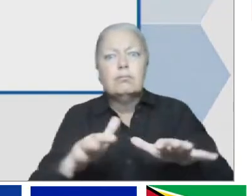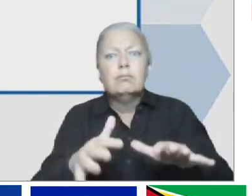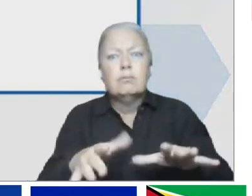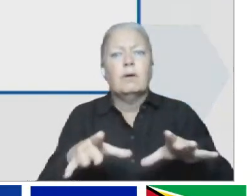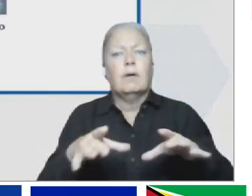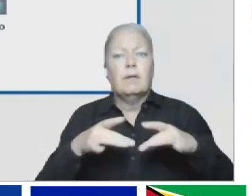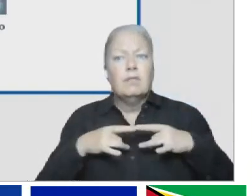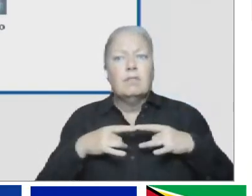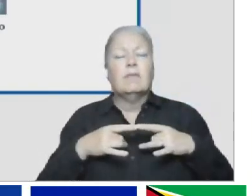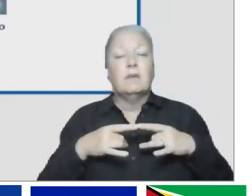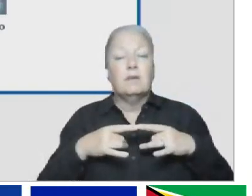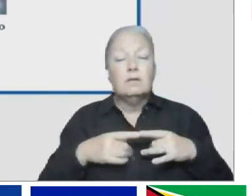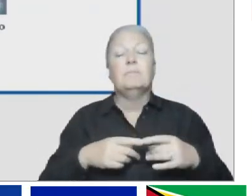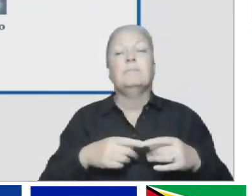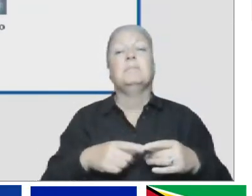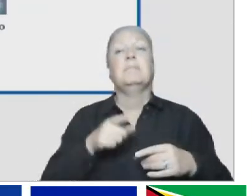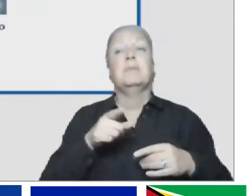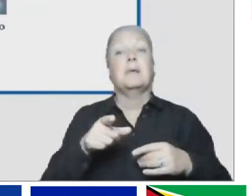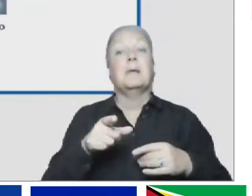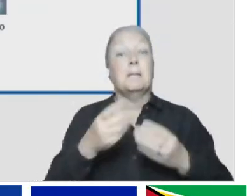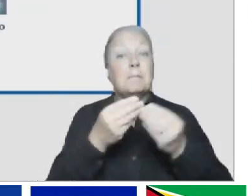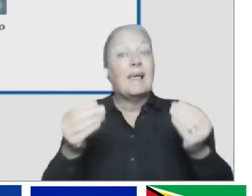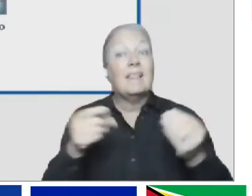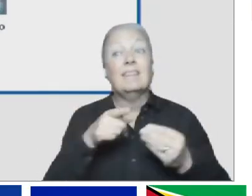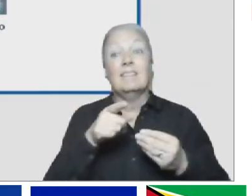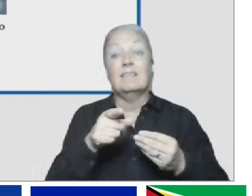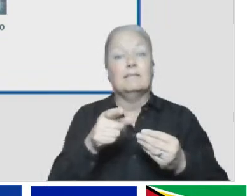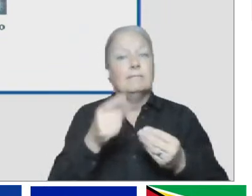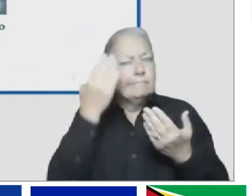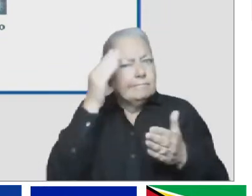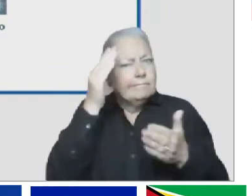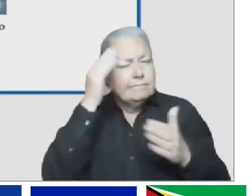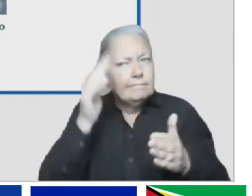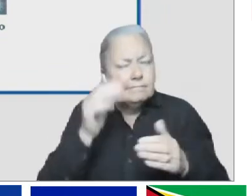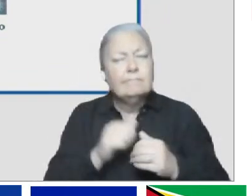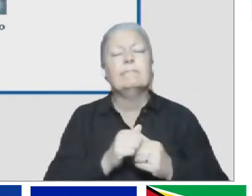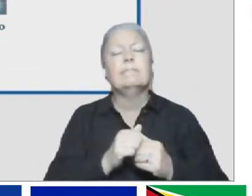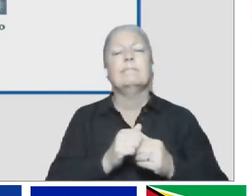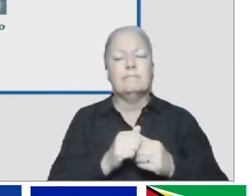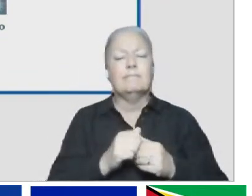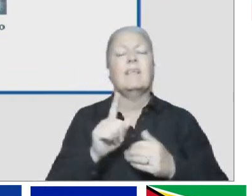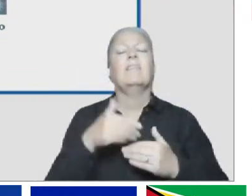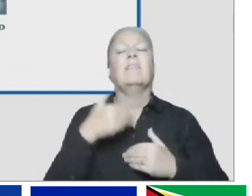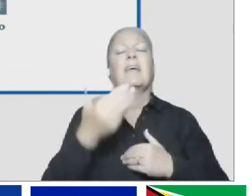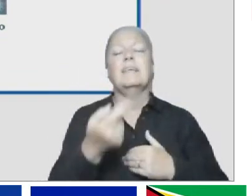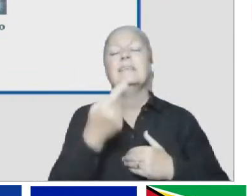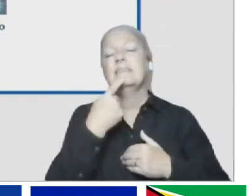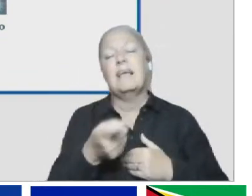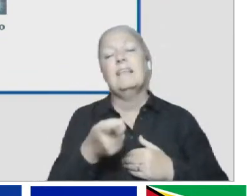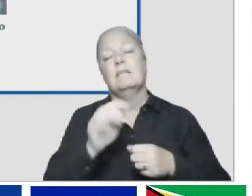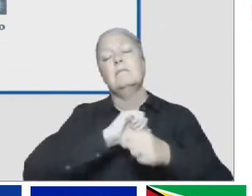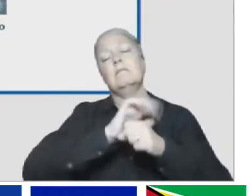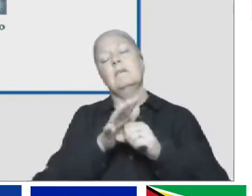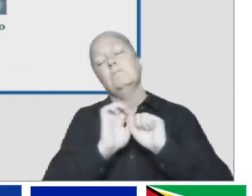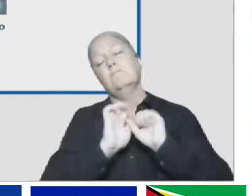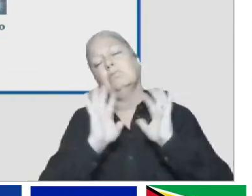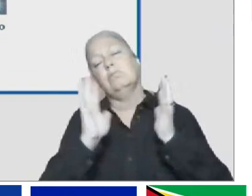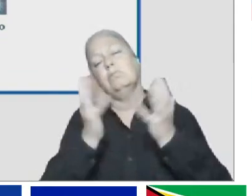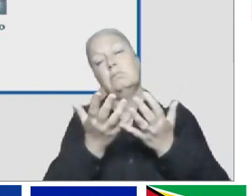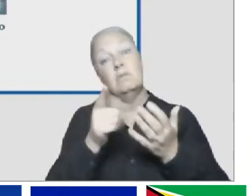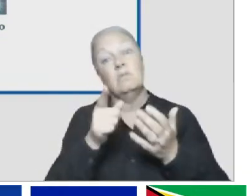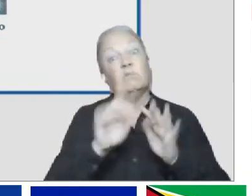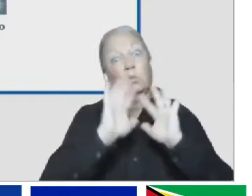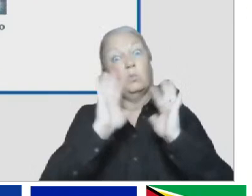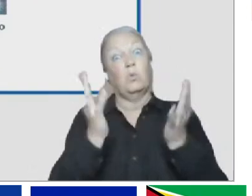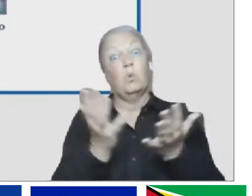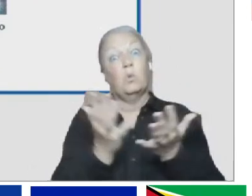March 11 it was declared as a pandemic by many countries, and finally it was